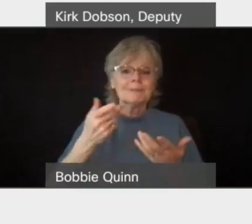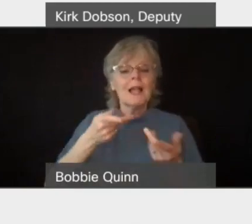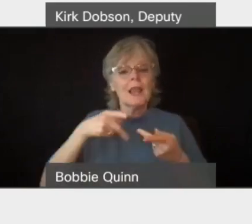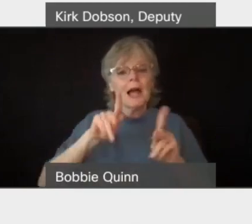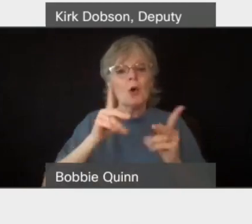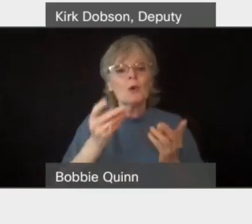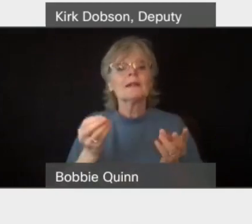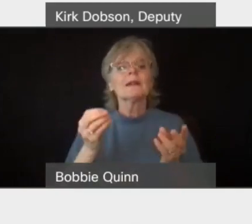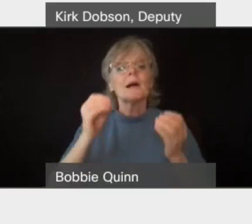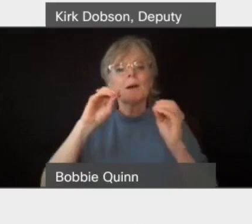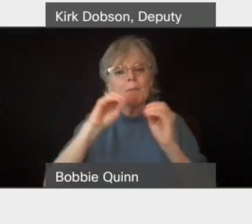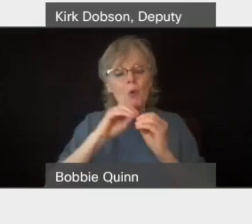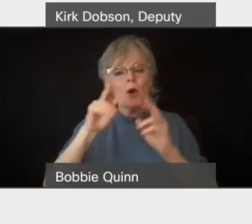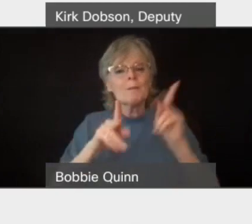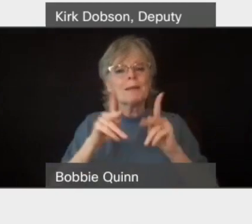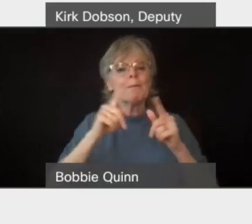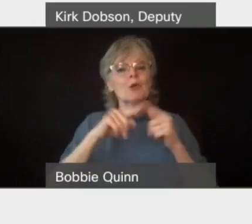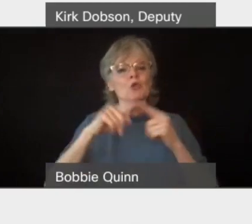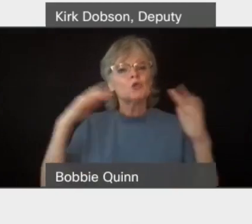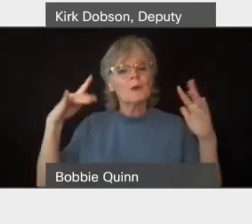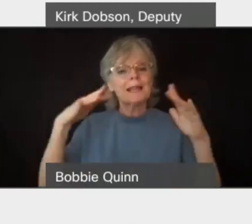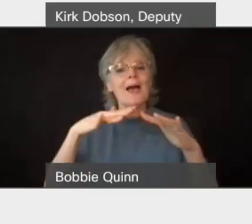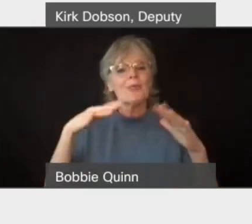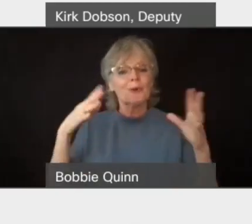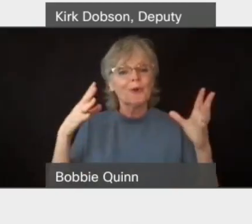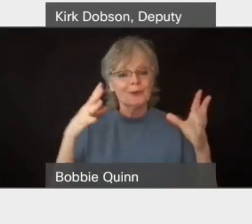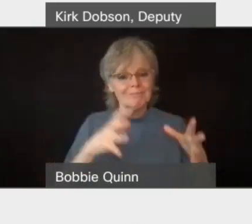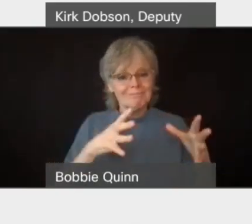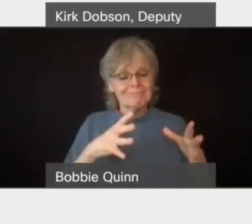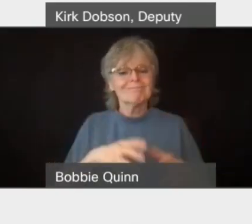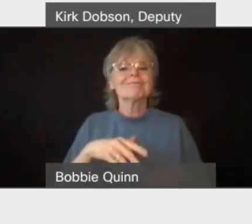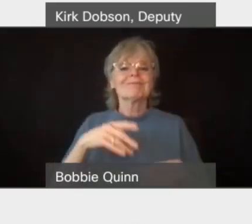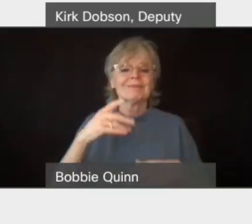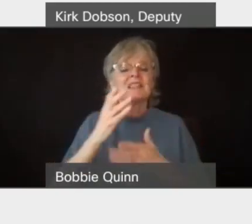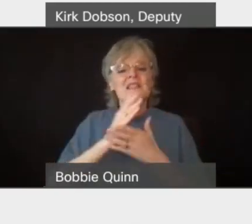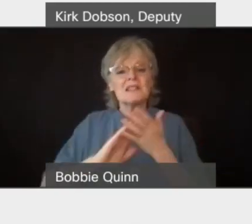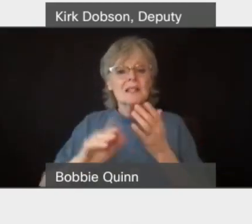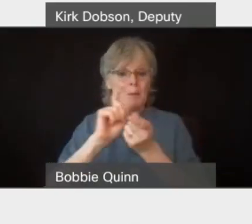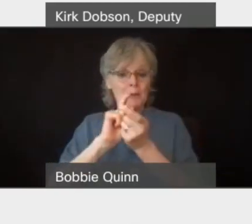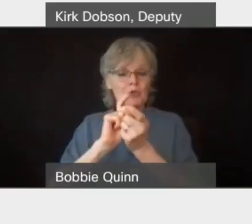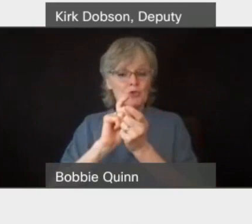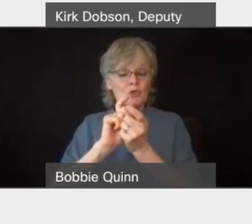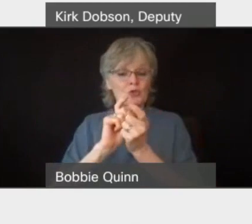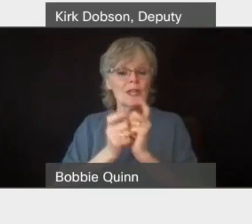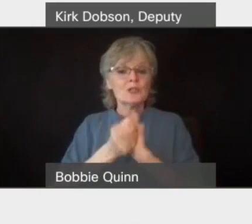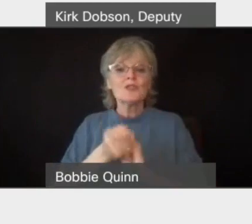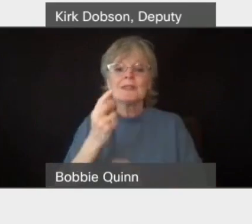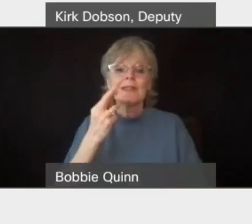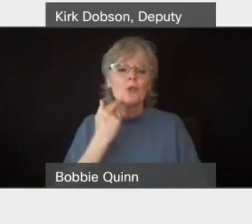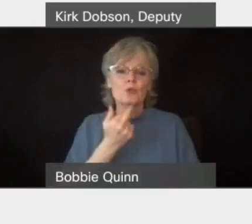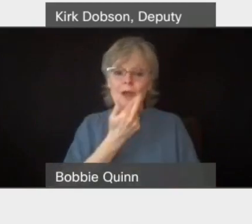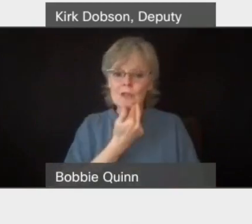can gather together, allowing for some changes in restaurants,